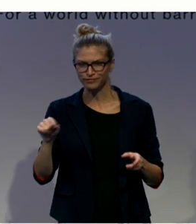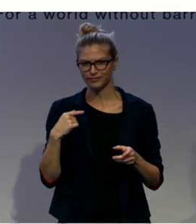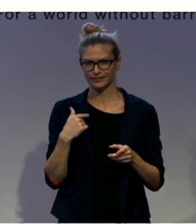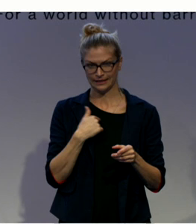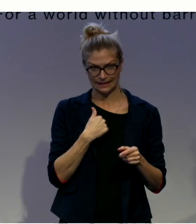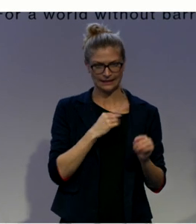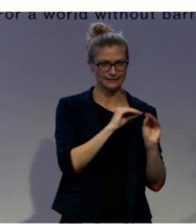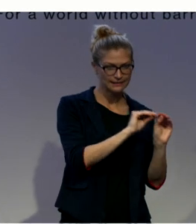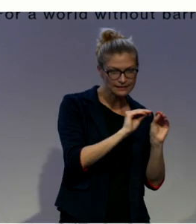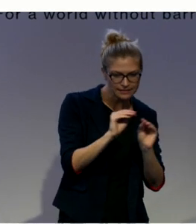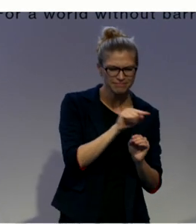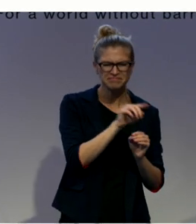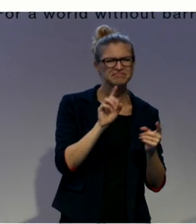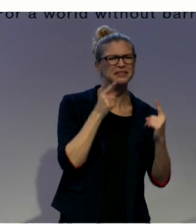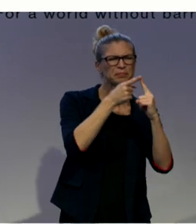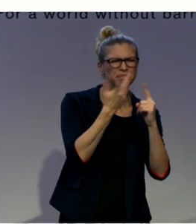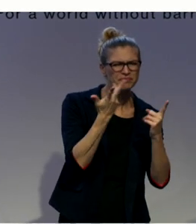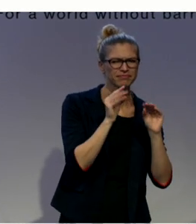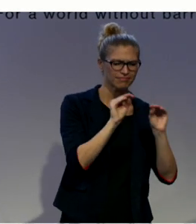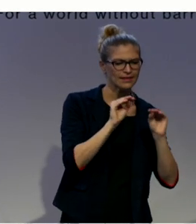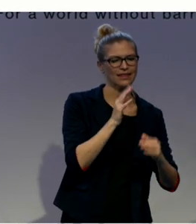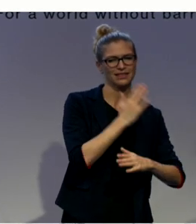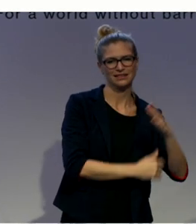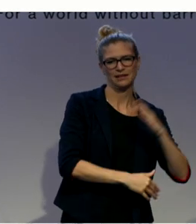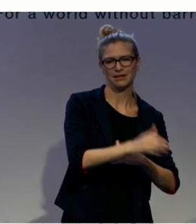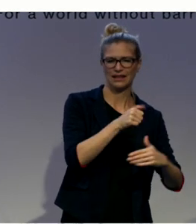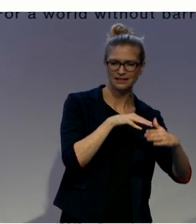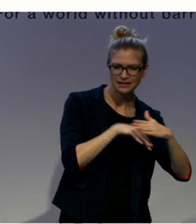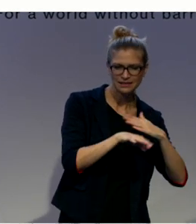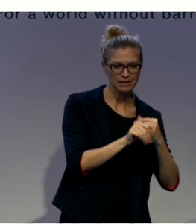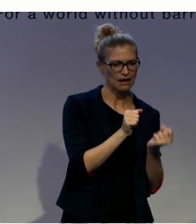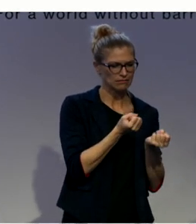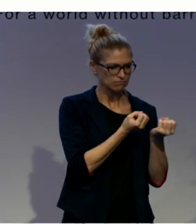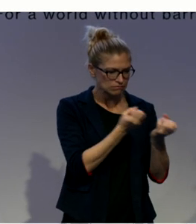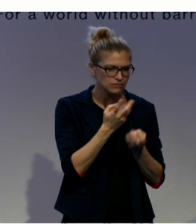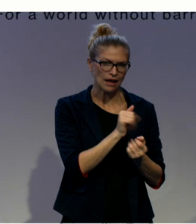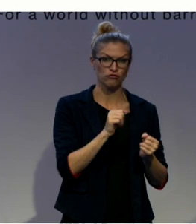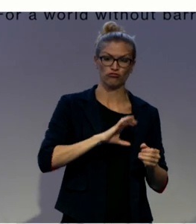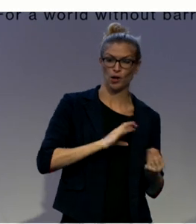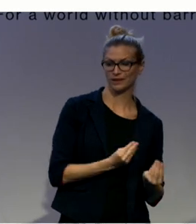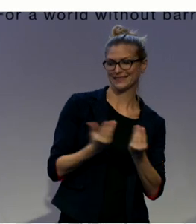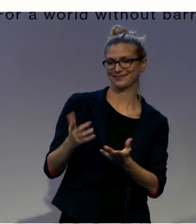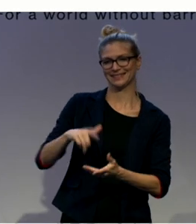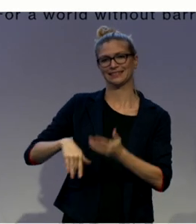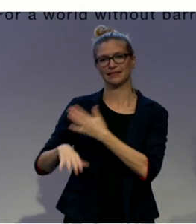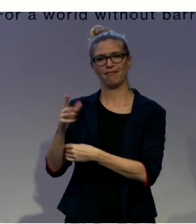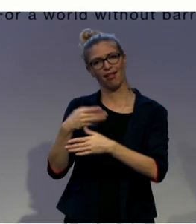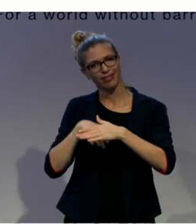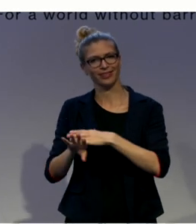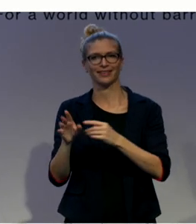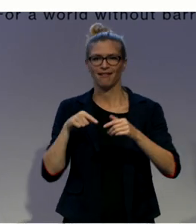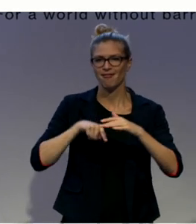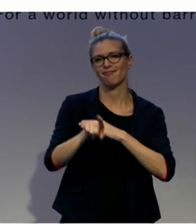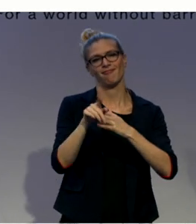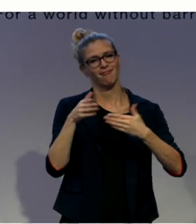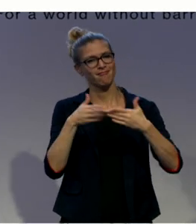accessibility, and other crossing issues into their development effort, independent living, as well as on